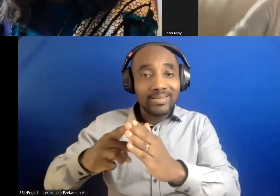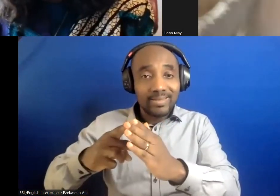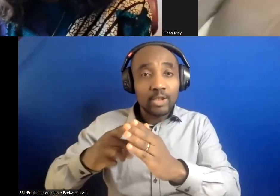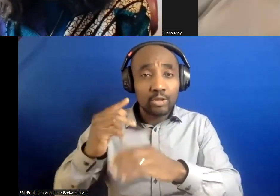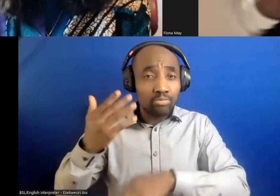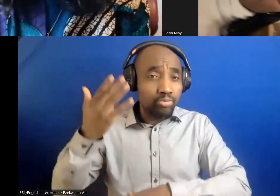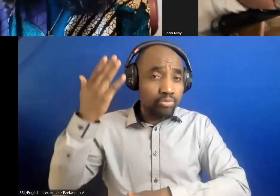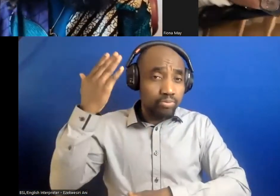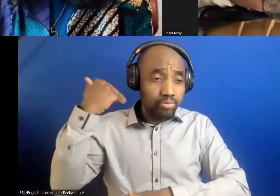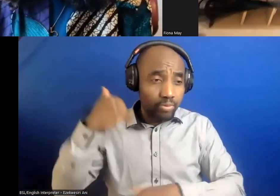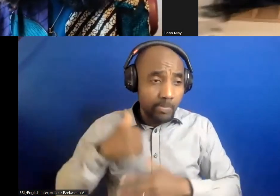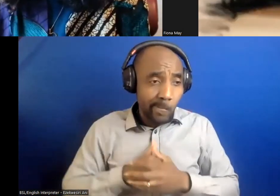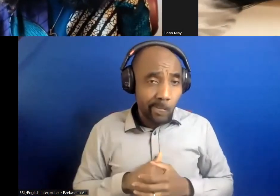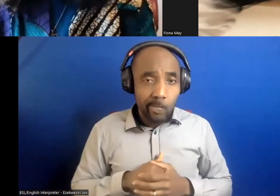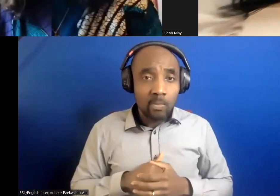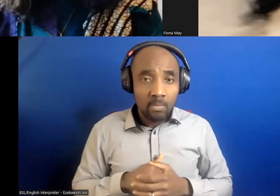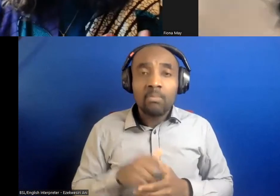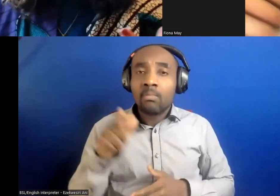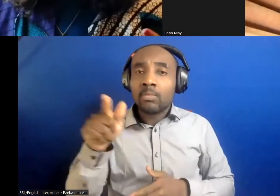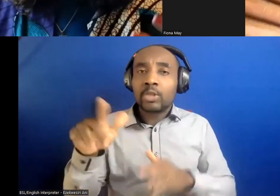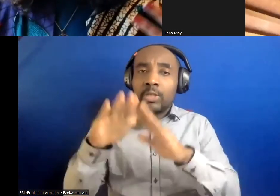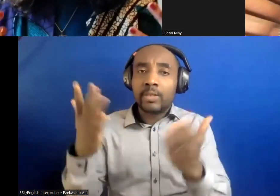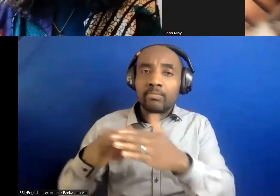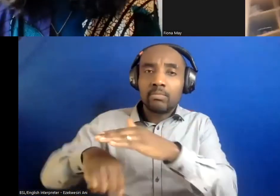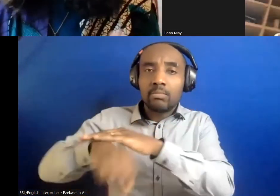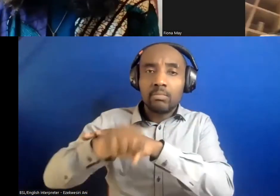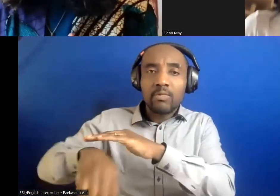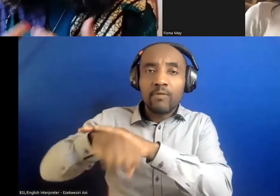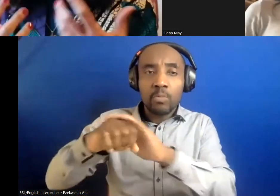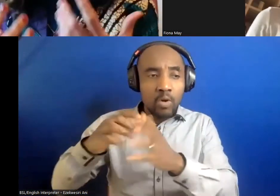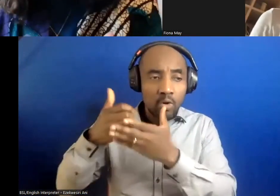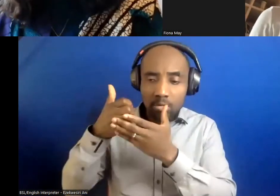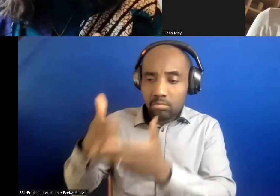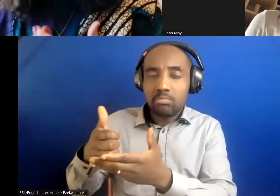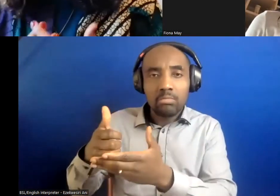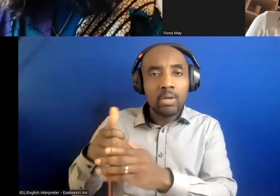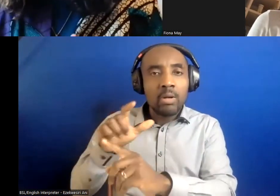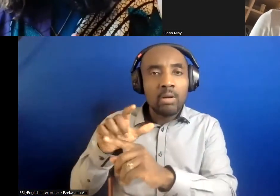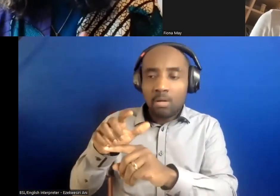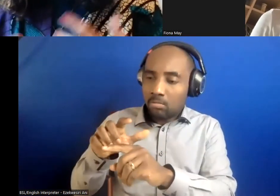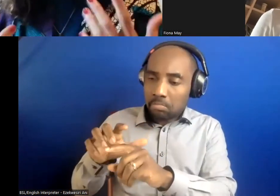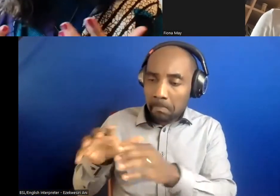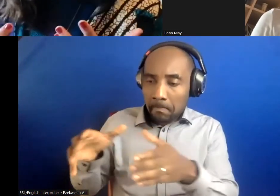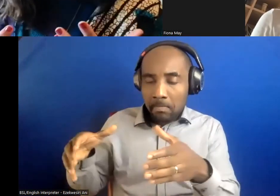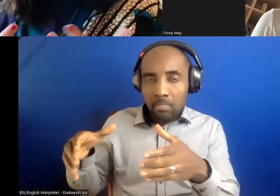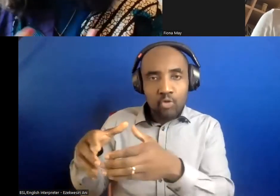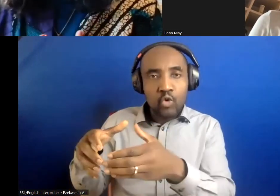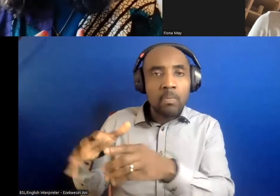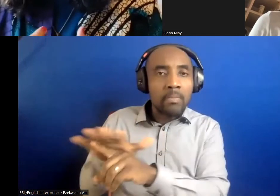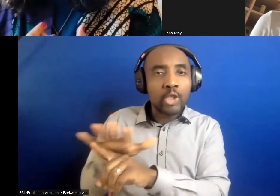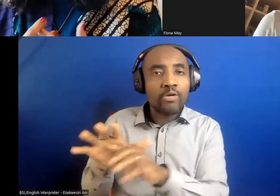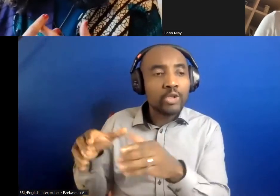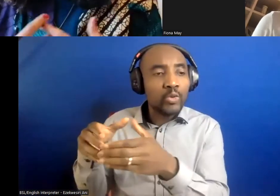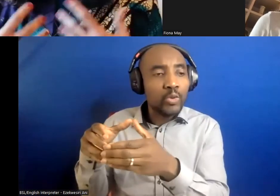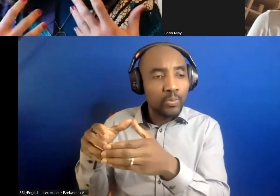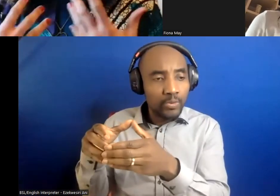years ago. She uses football to engage with minority groups, including women and girls and those with mental health